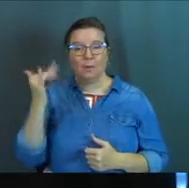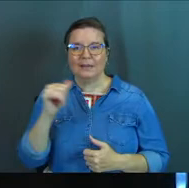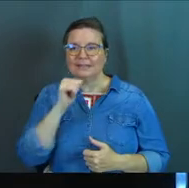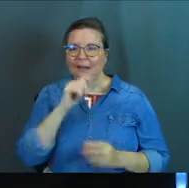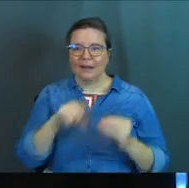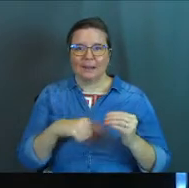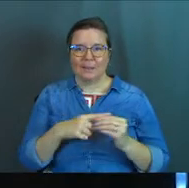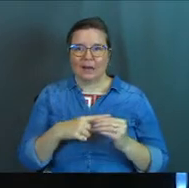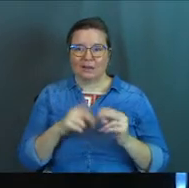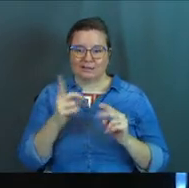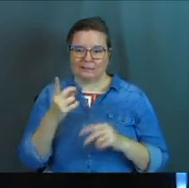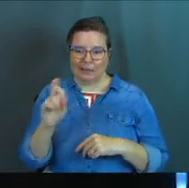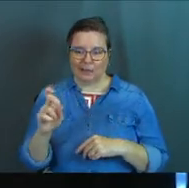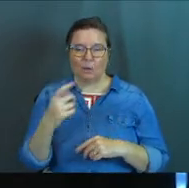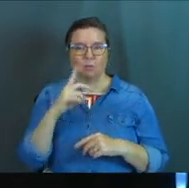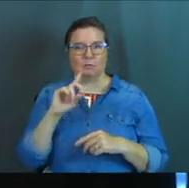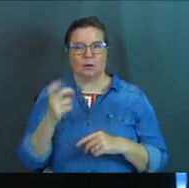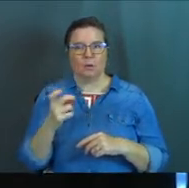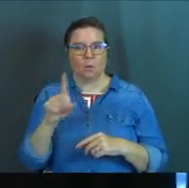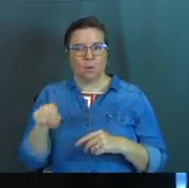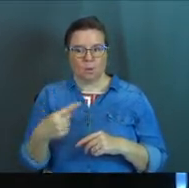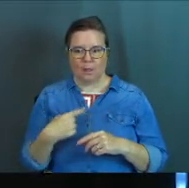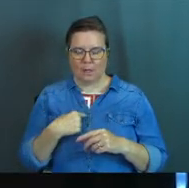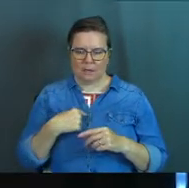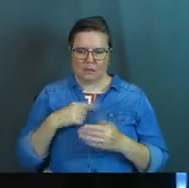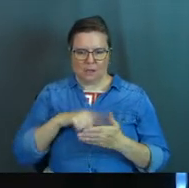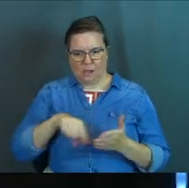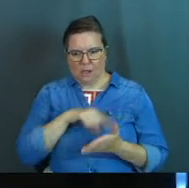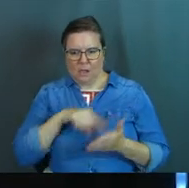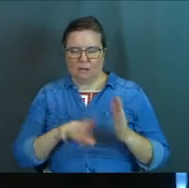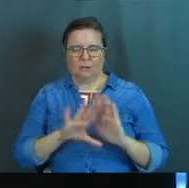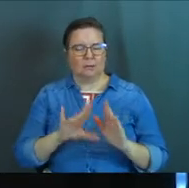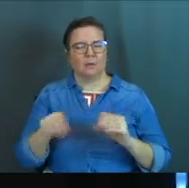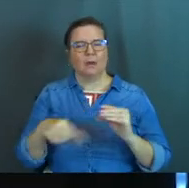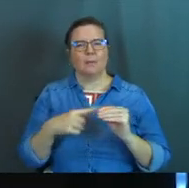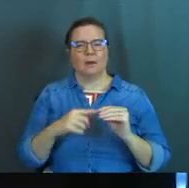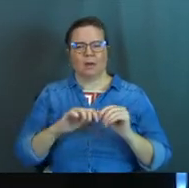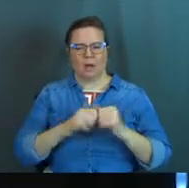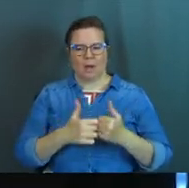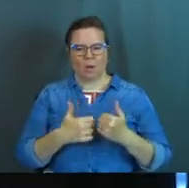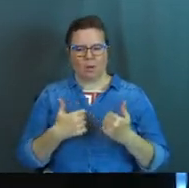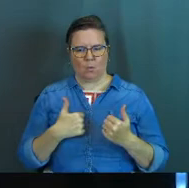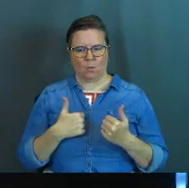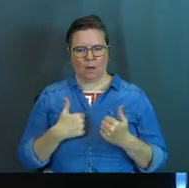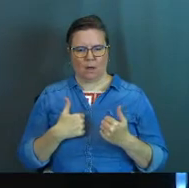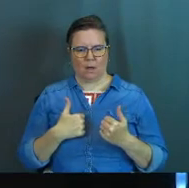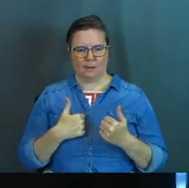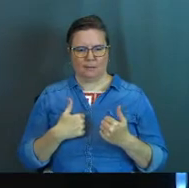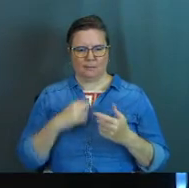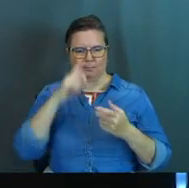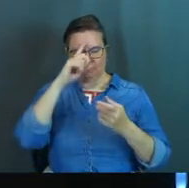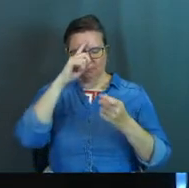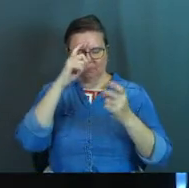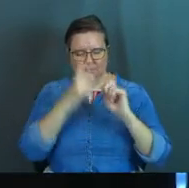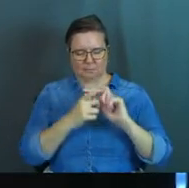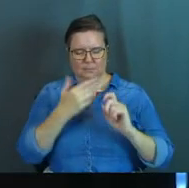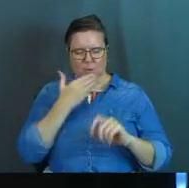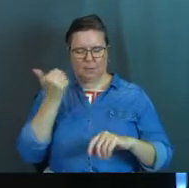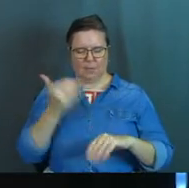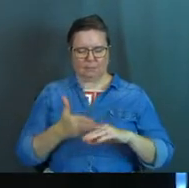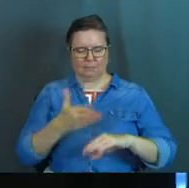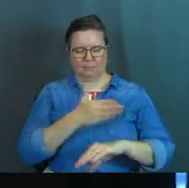it's not about just diagnosing us. It's not just about beating us down. It's about, like, how do I get into a better place on this,